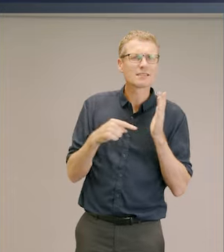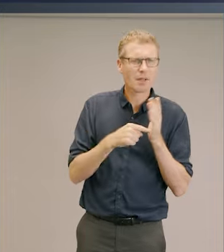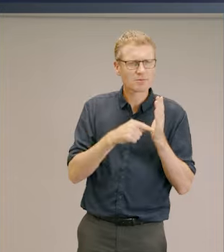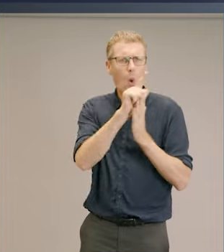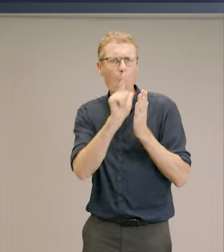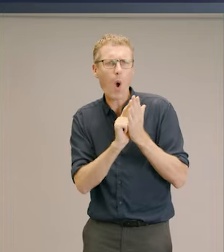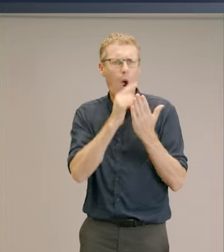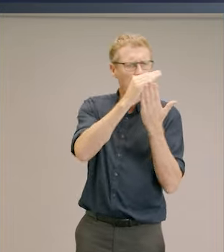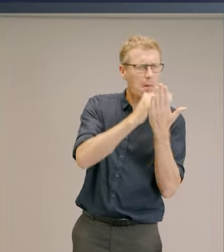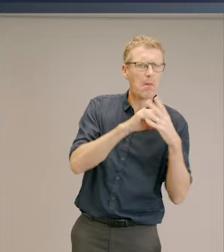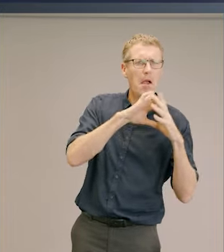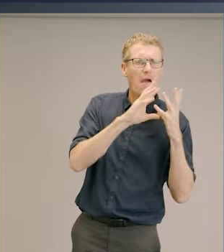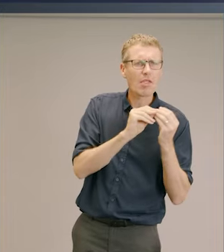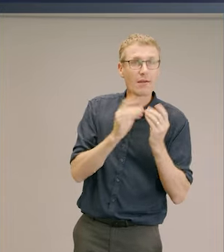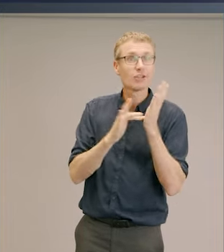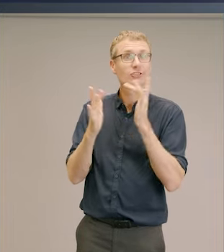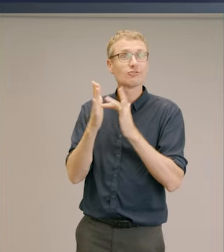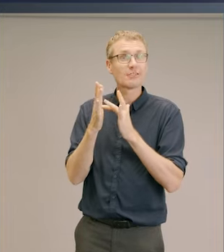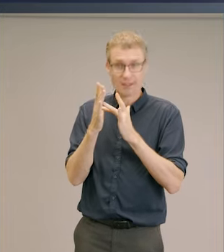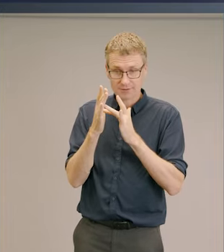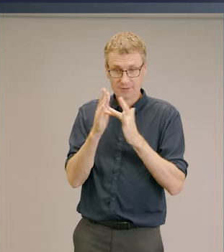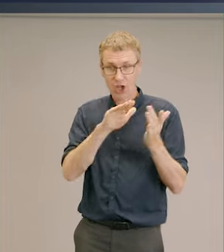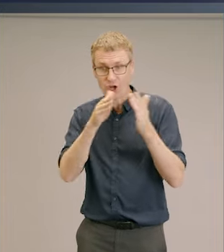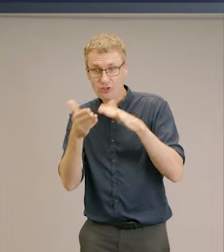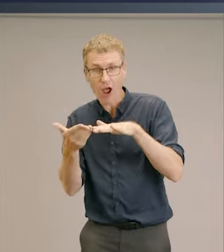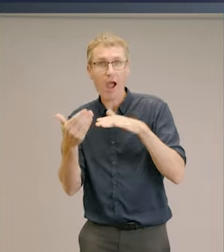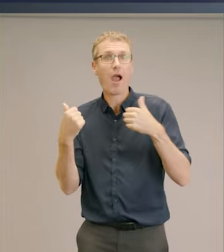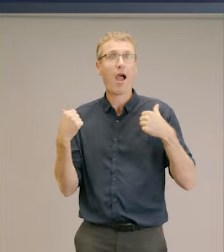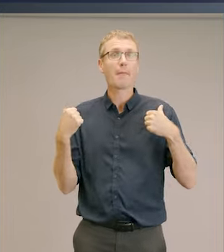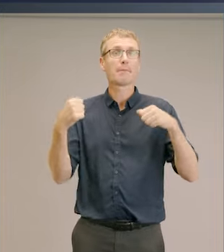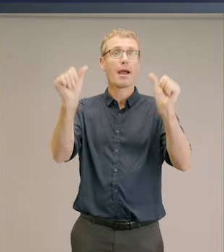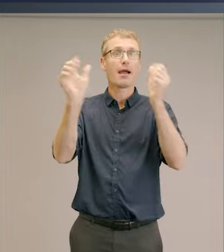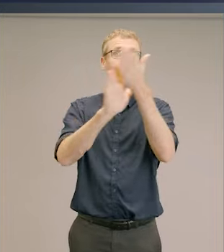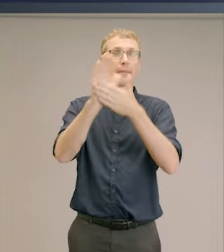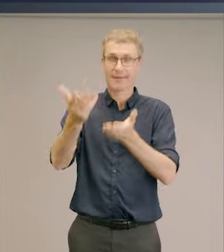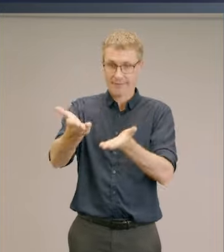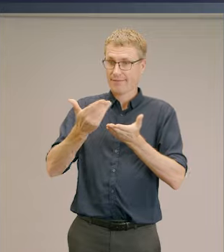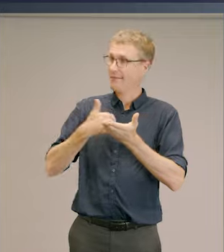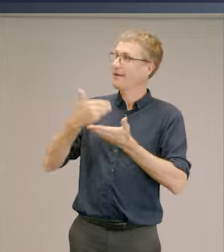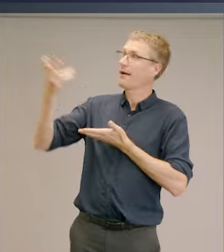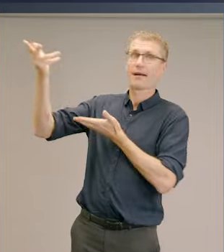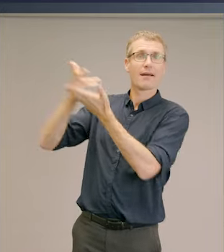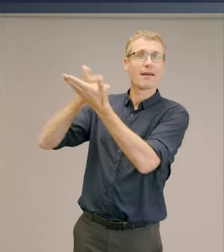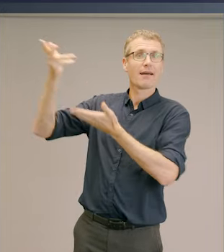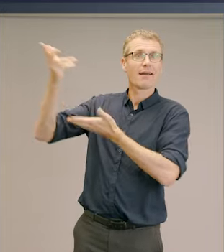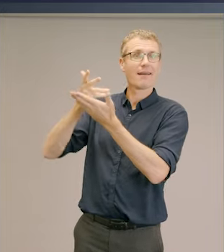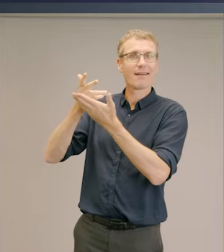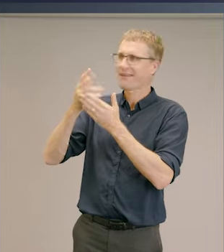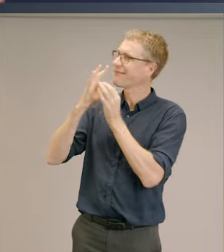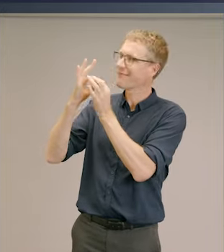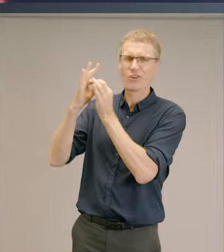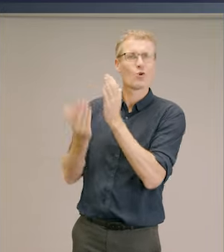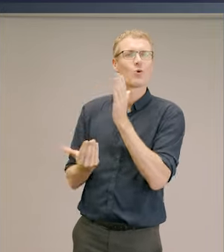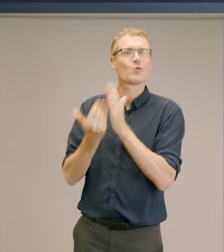Testament. He's the one who fulfilled all of the prophecies in the Old Testament and ushered in